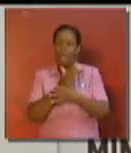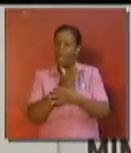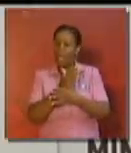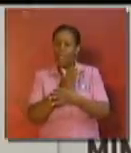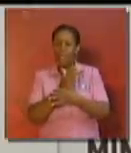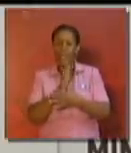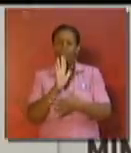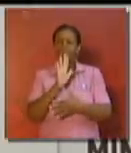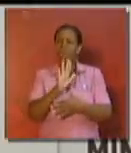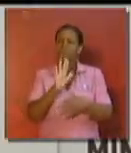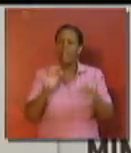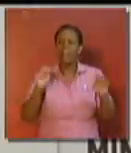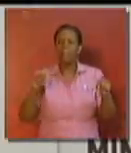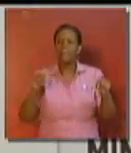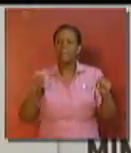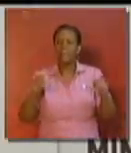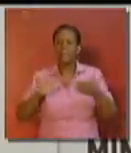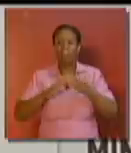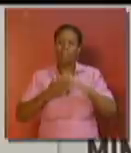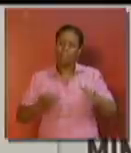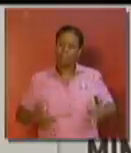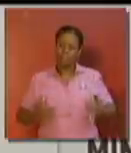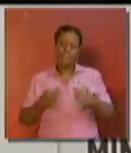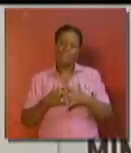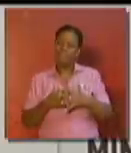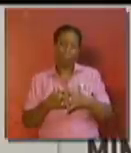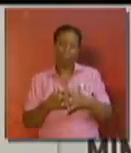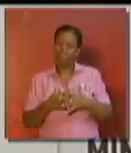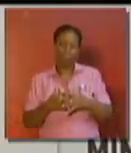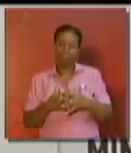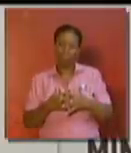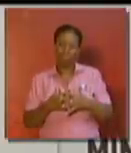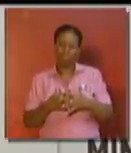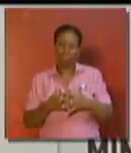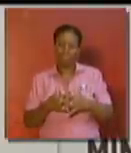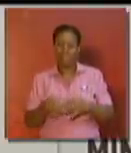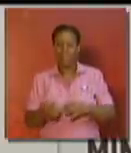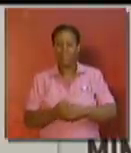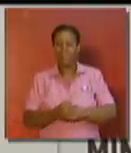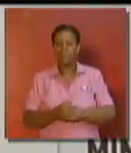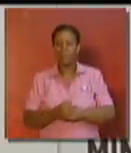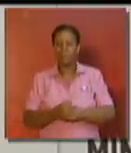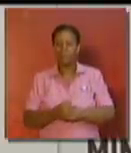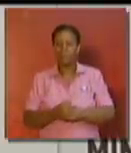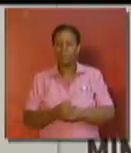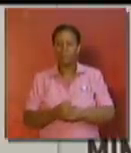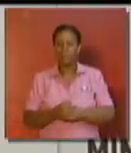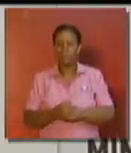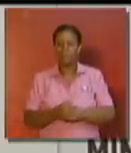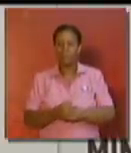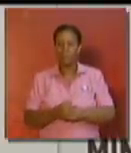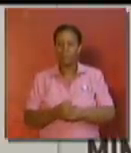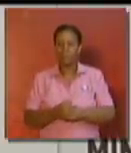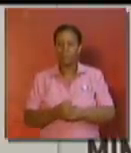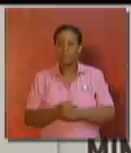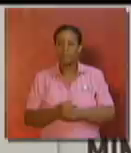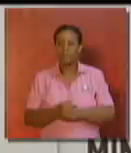can affect you, your DNA, your baby's DNA, or interfere with the